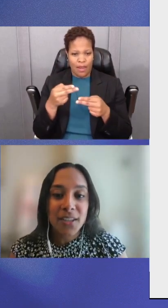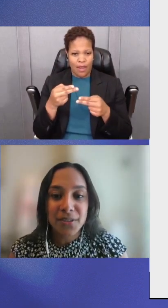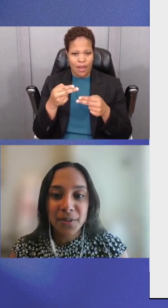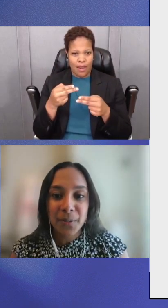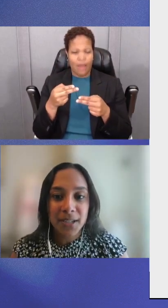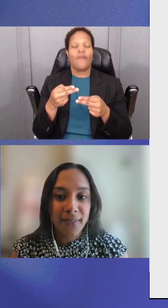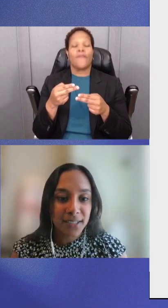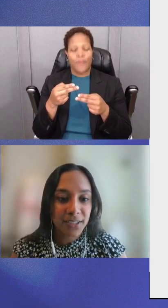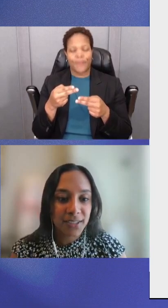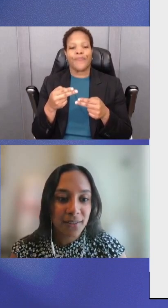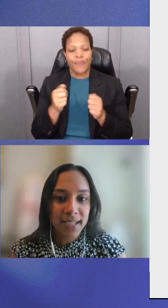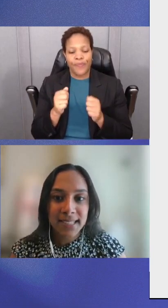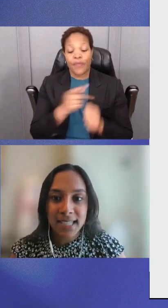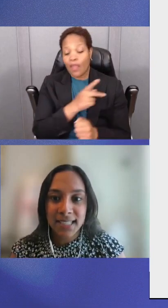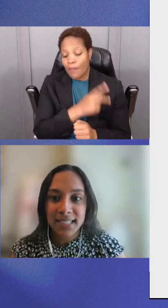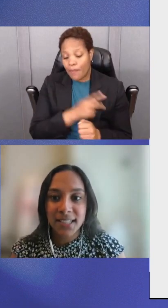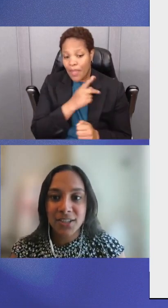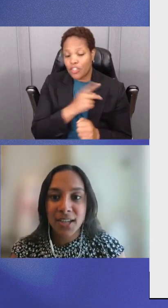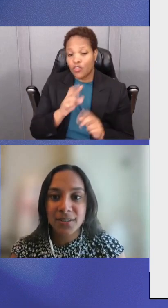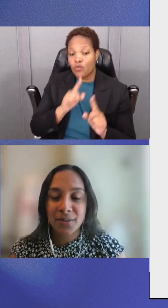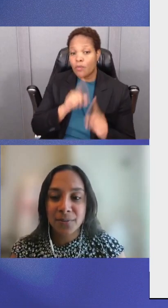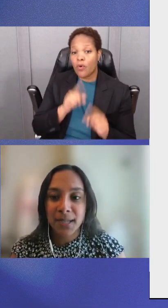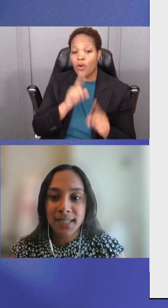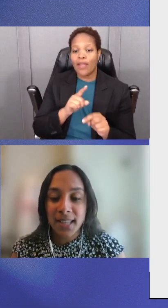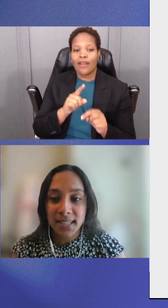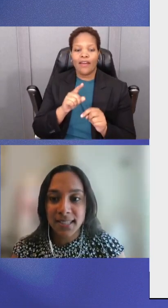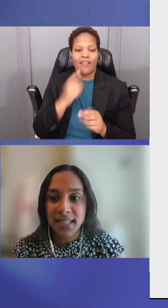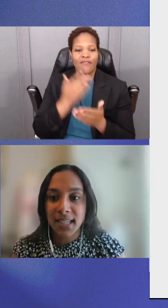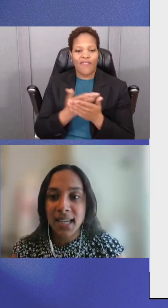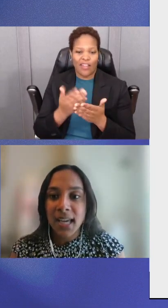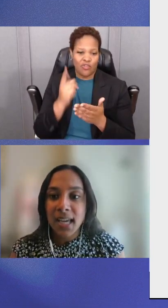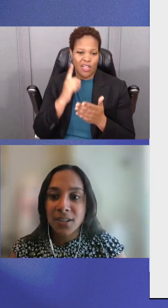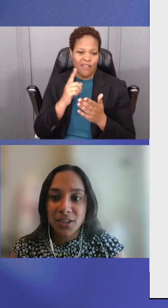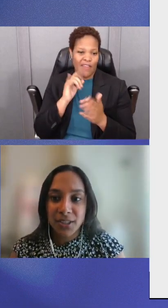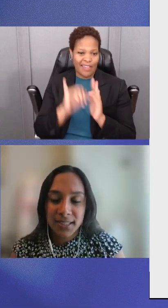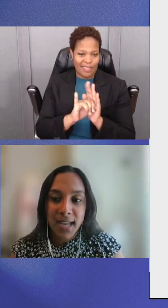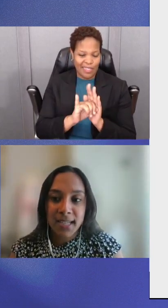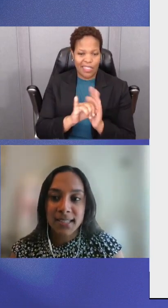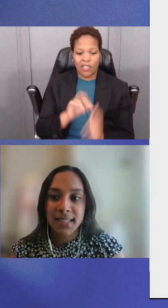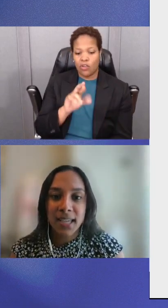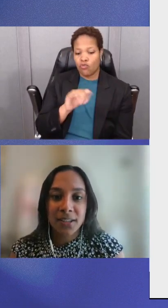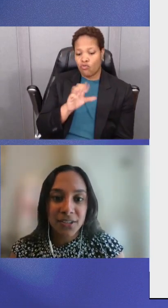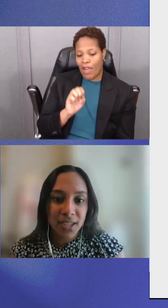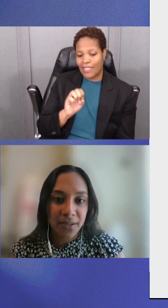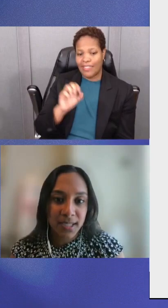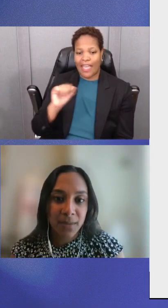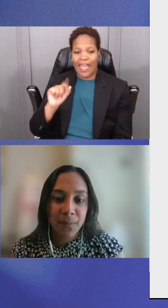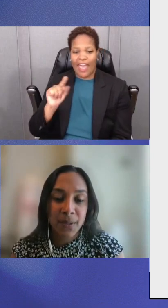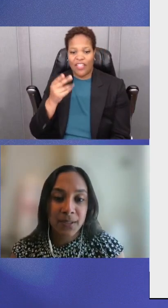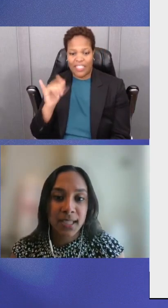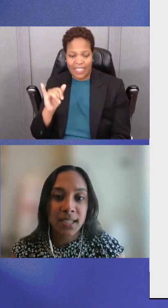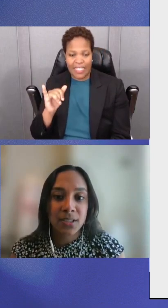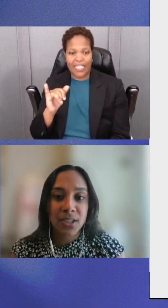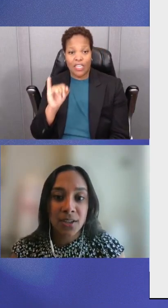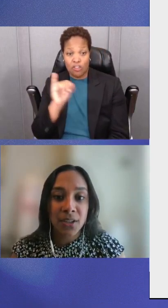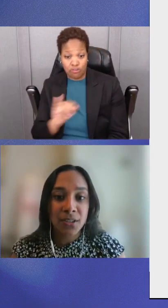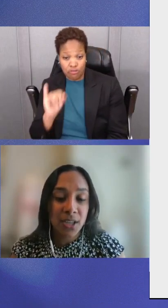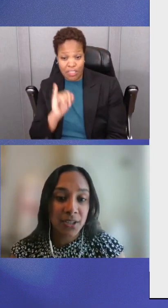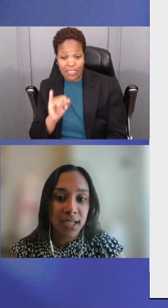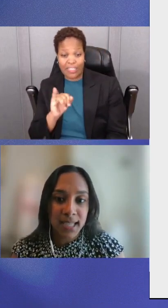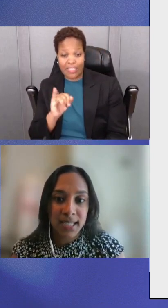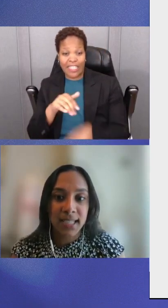Patients also reported factors of identity such as race and ethnicity, insurance status, English language capability,